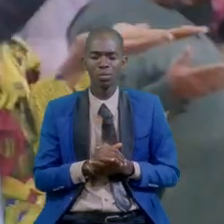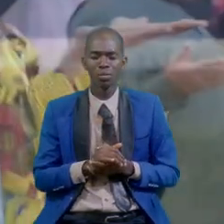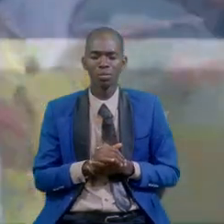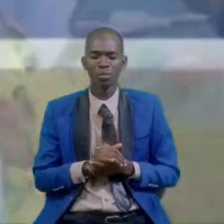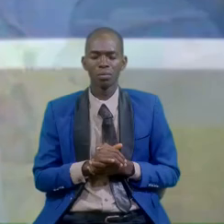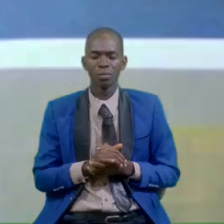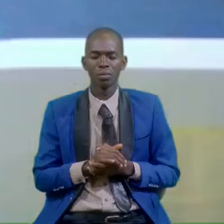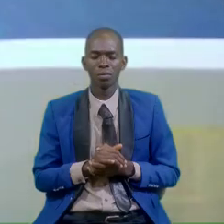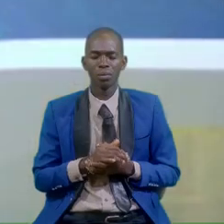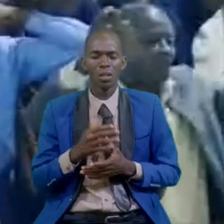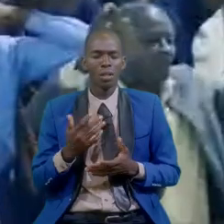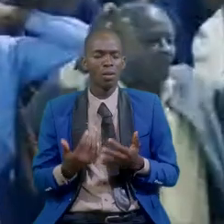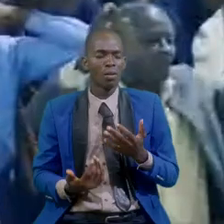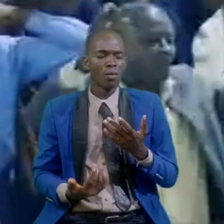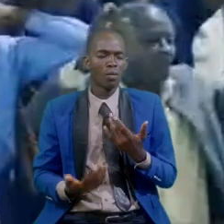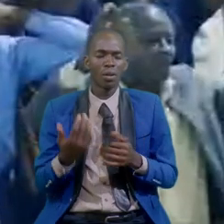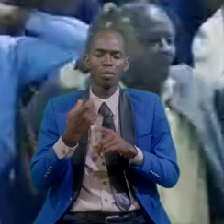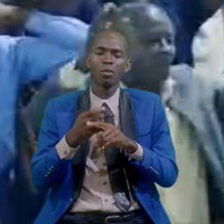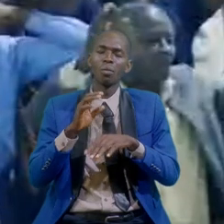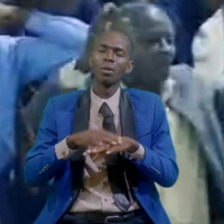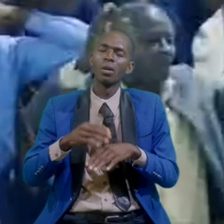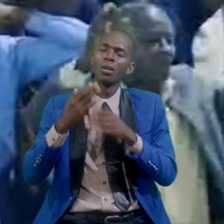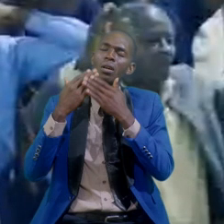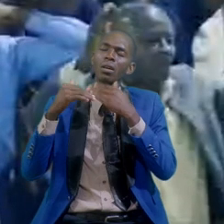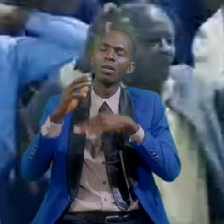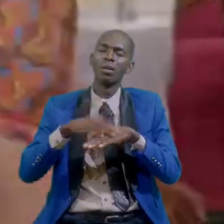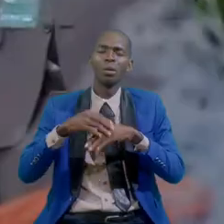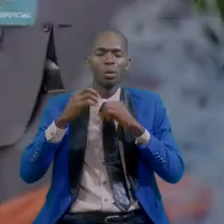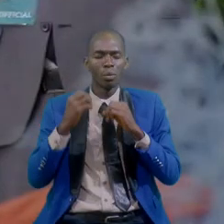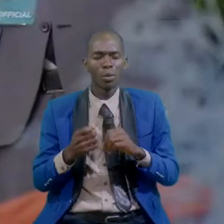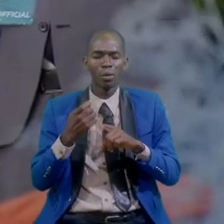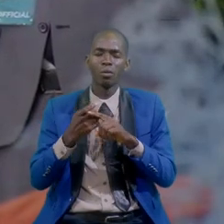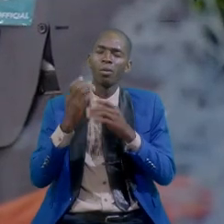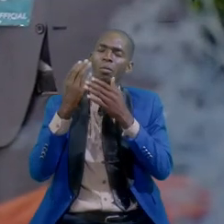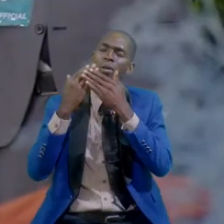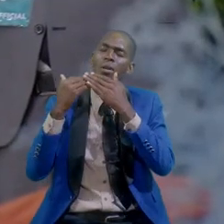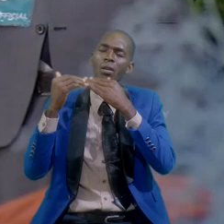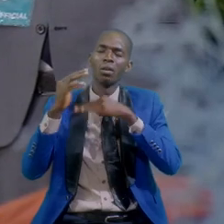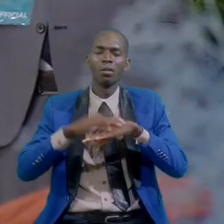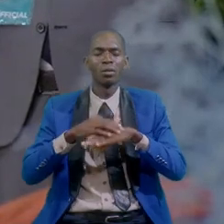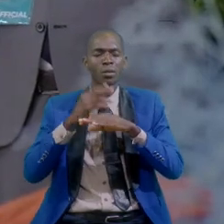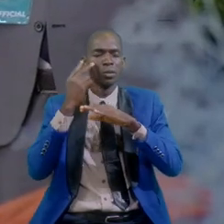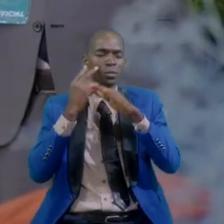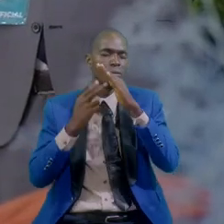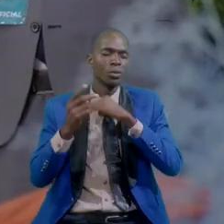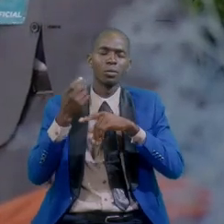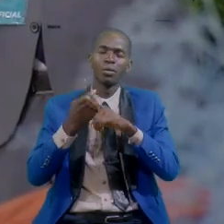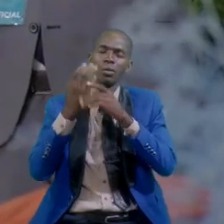Fire from on high. Power from on high. Vision from on